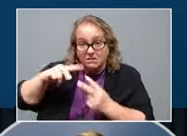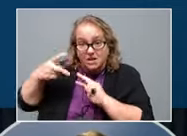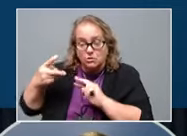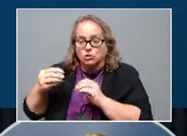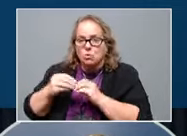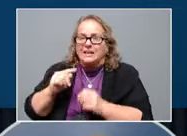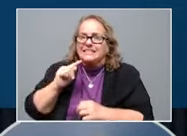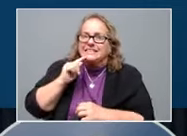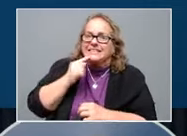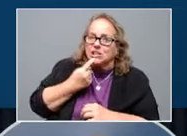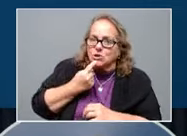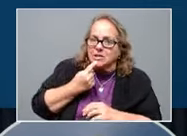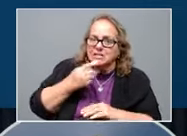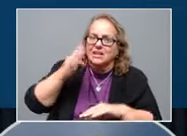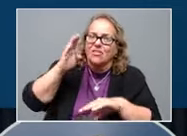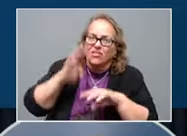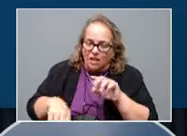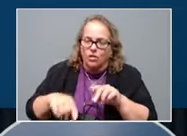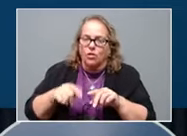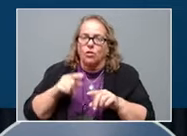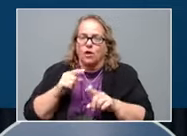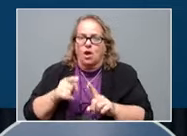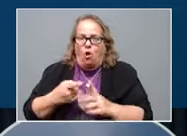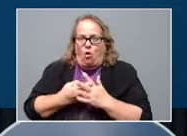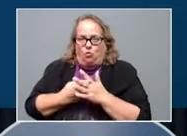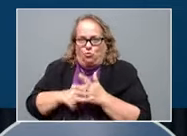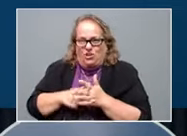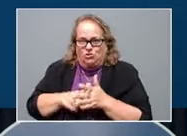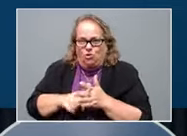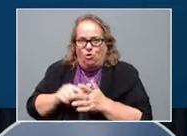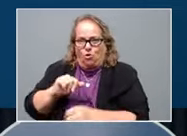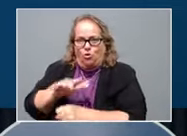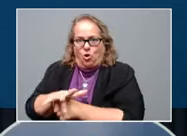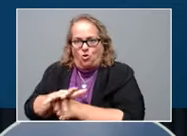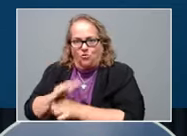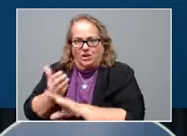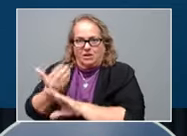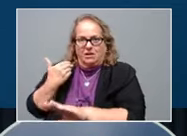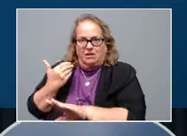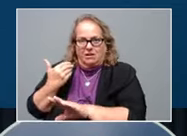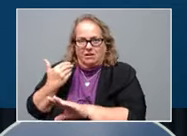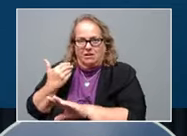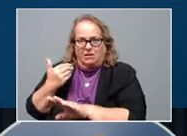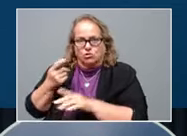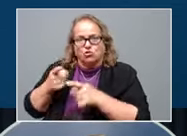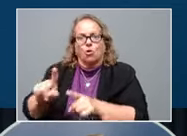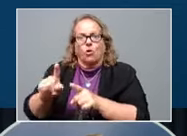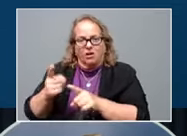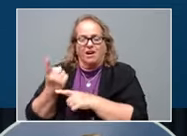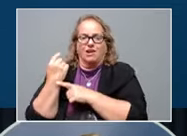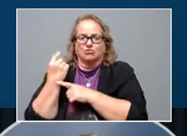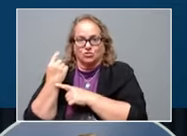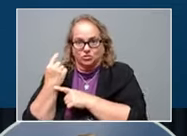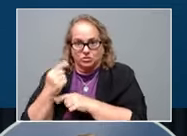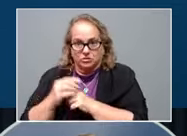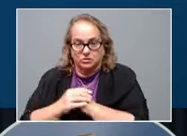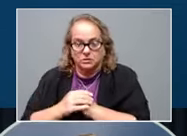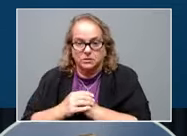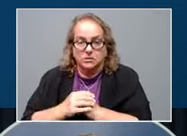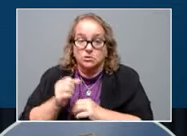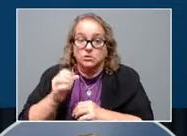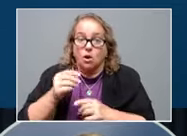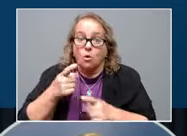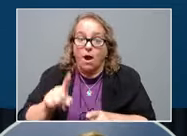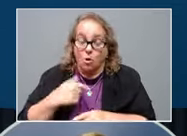Alpha or original strain that we faced earlier in the pandemic. So while we hope